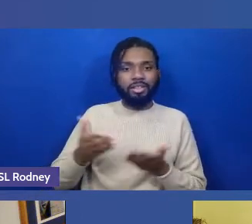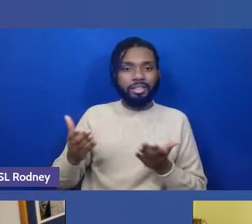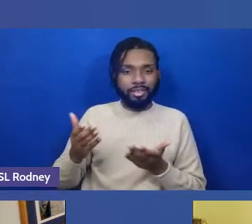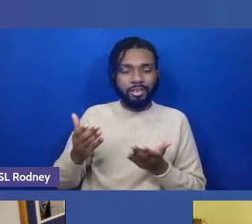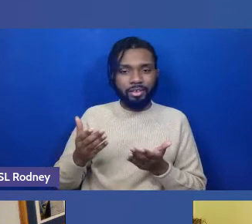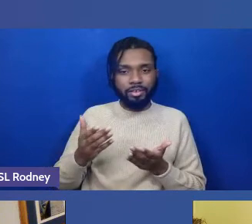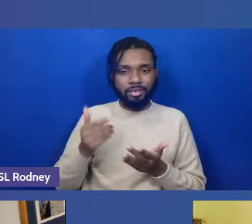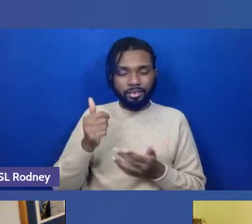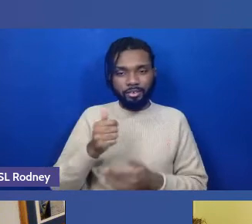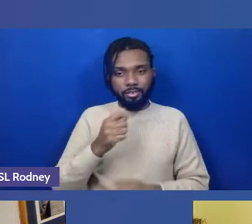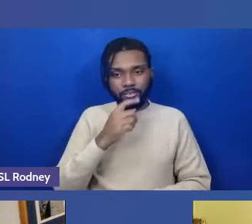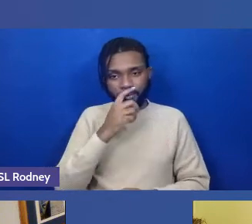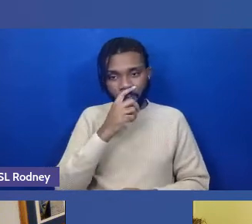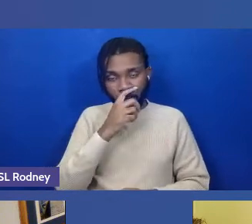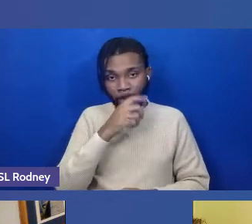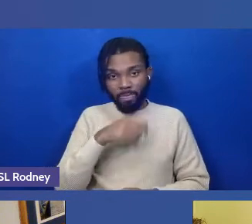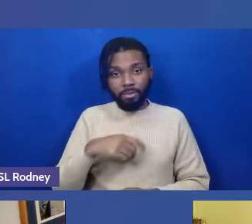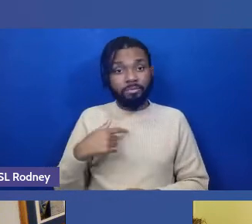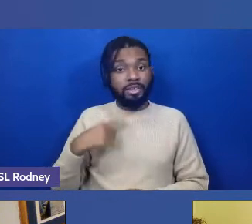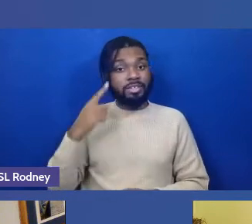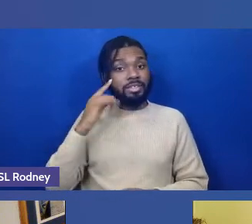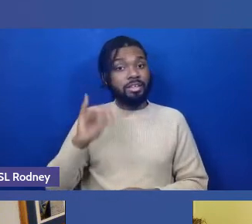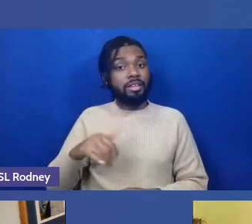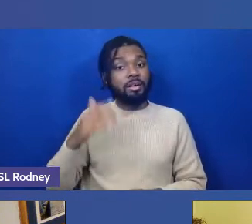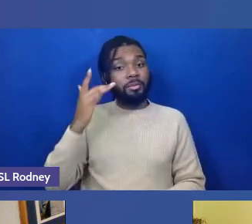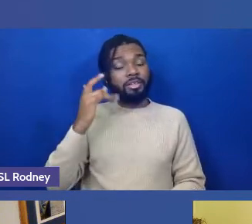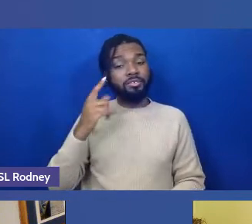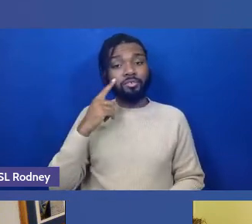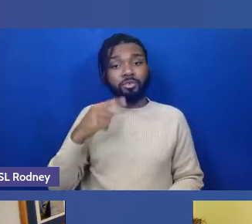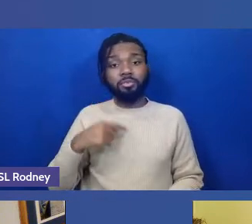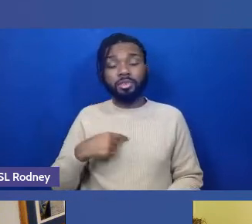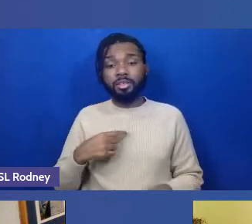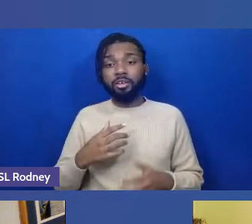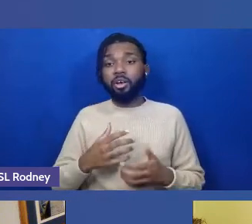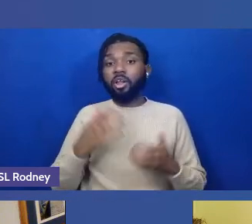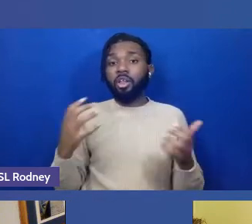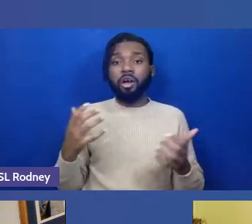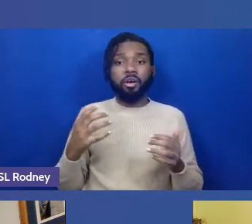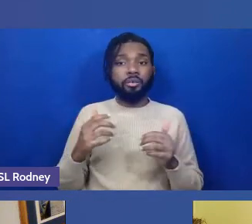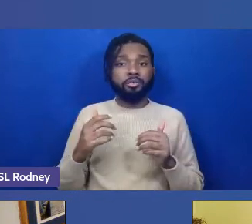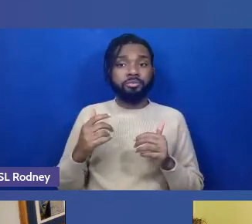because like for me, so much of what I've done